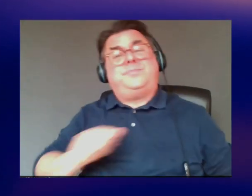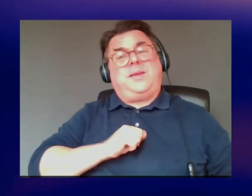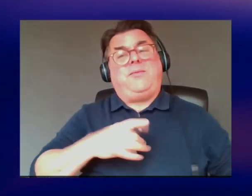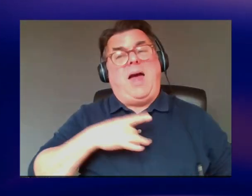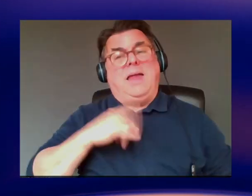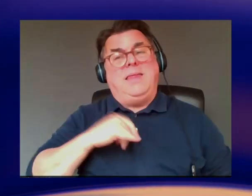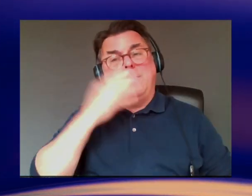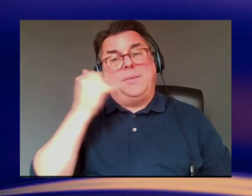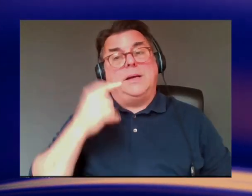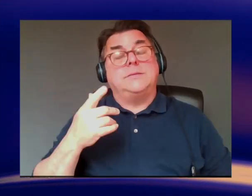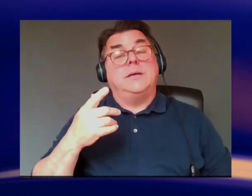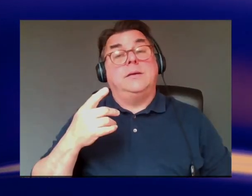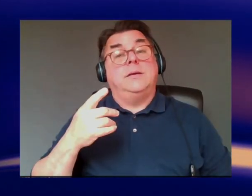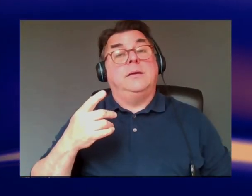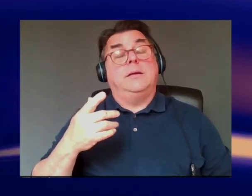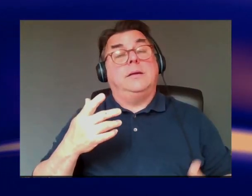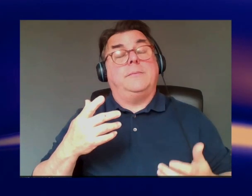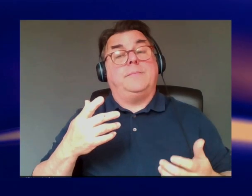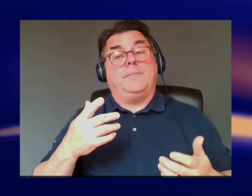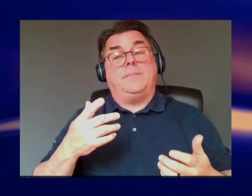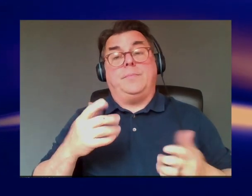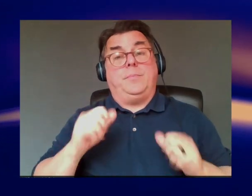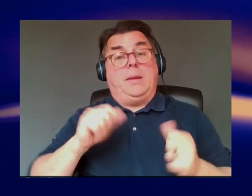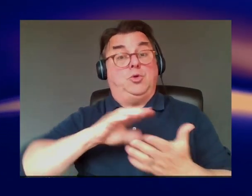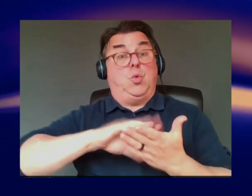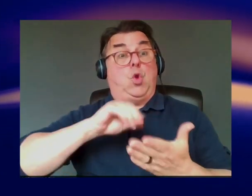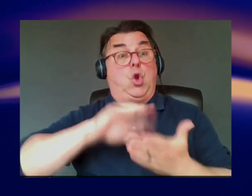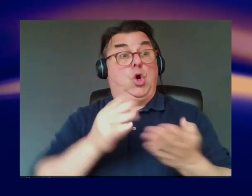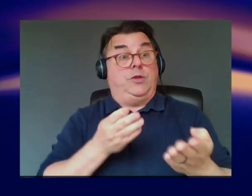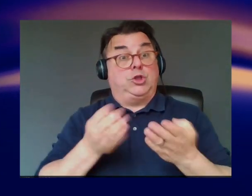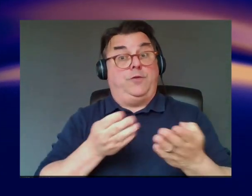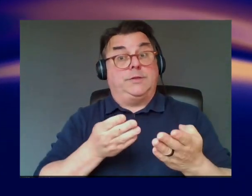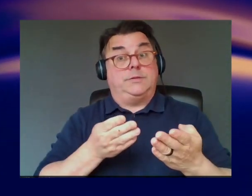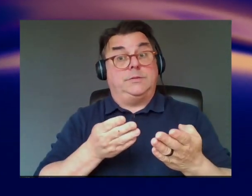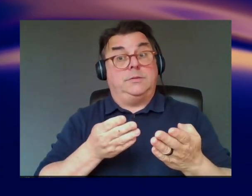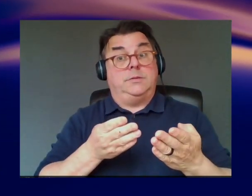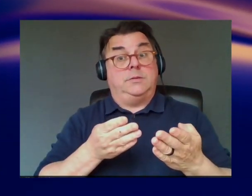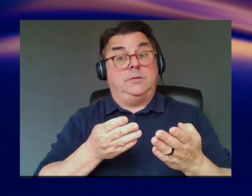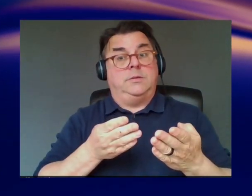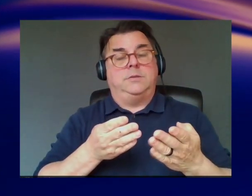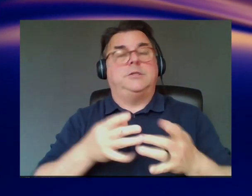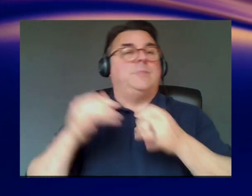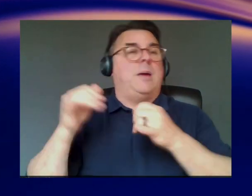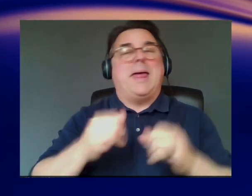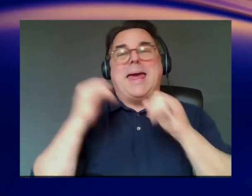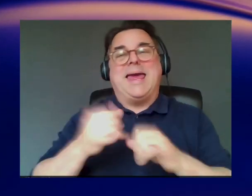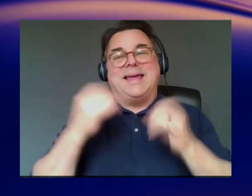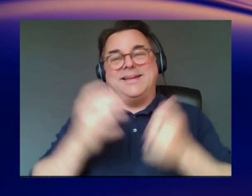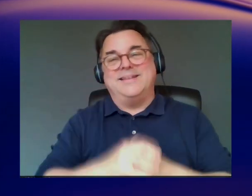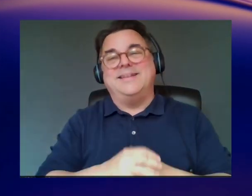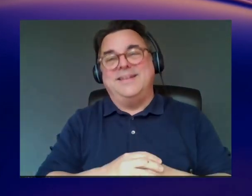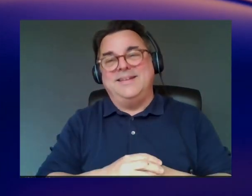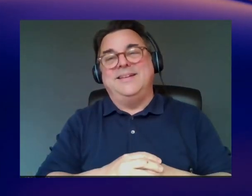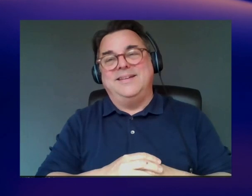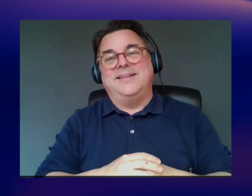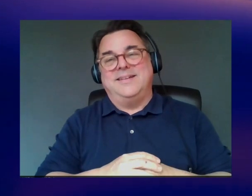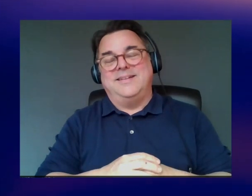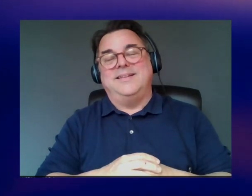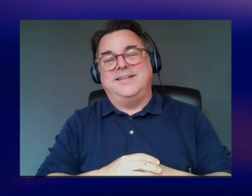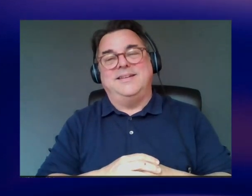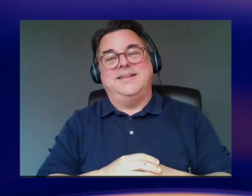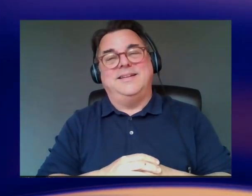services to build applications and deploy faster into the cloud. You have the ability to use our